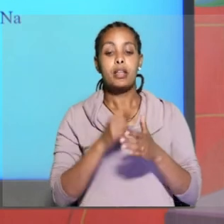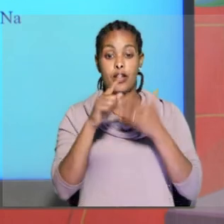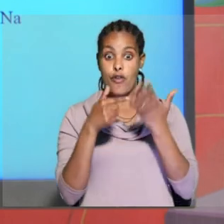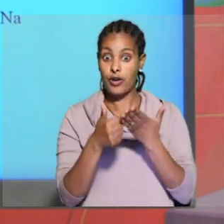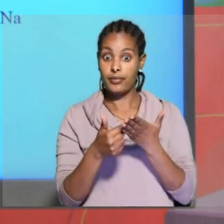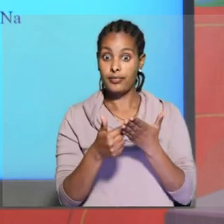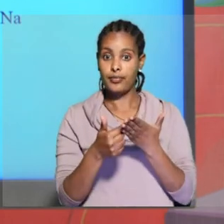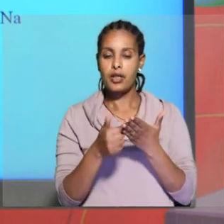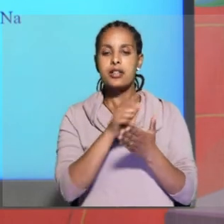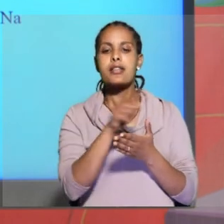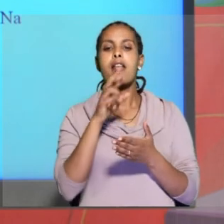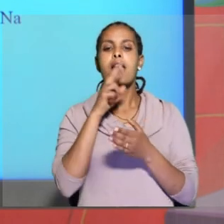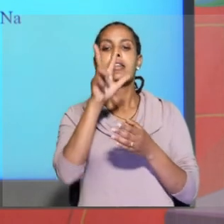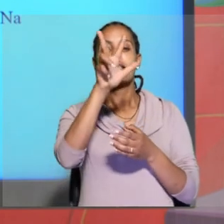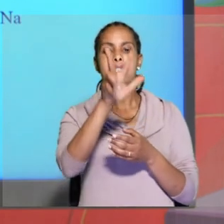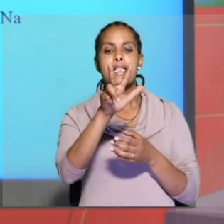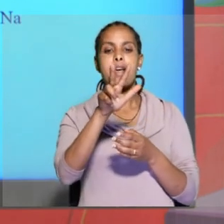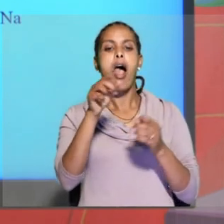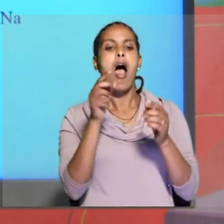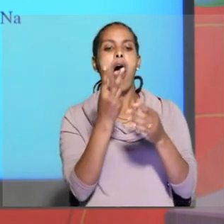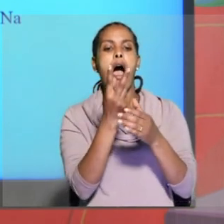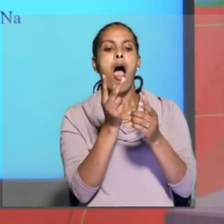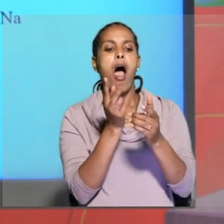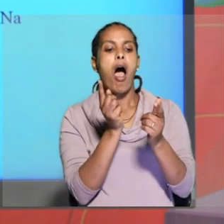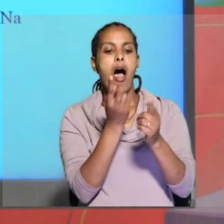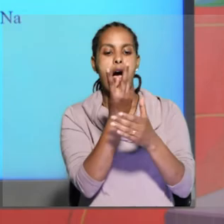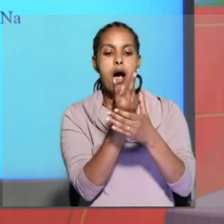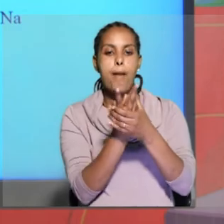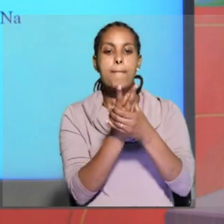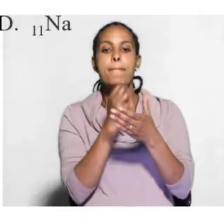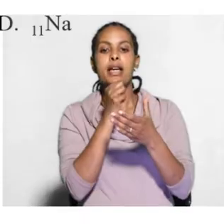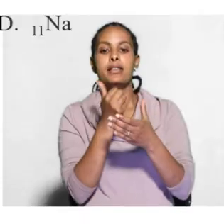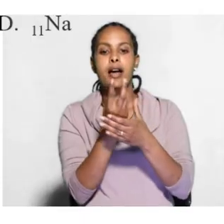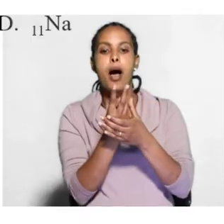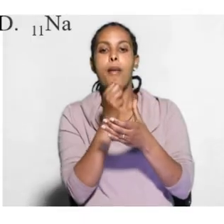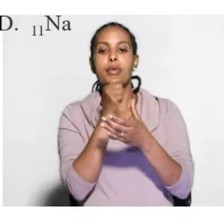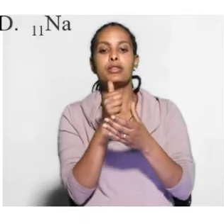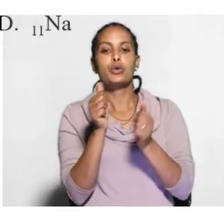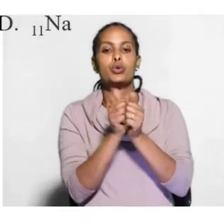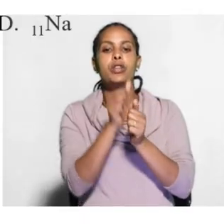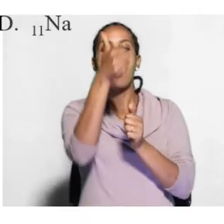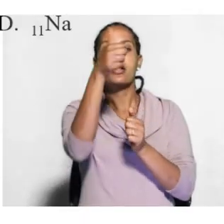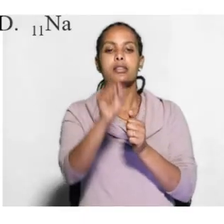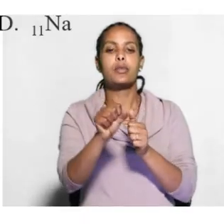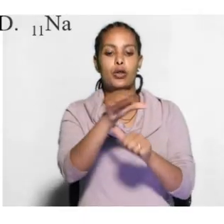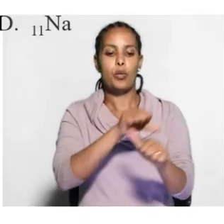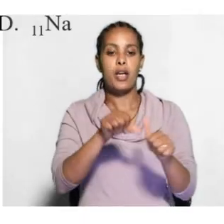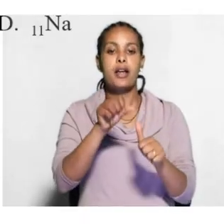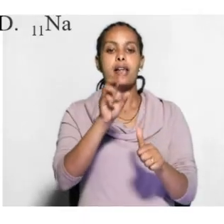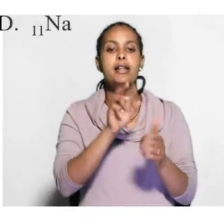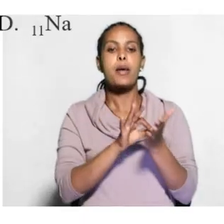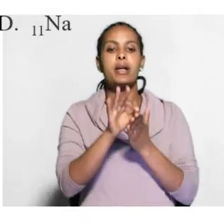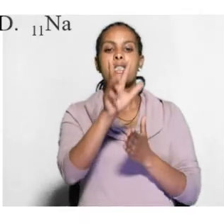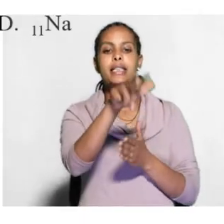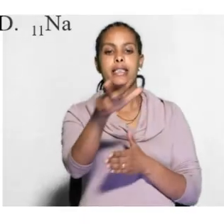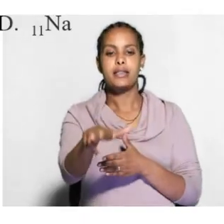Therefore, there are three unpaired electrons in arsenic with atomic number